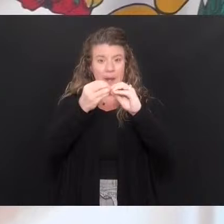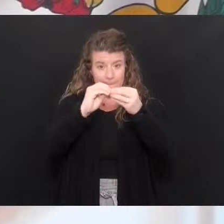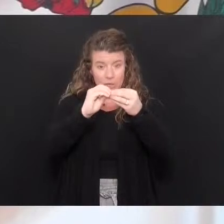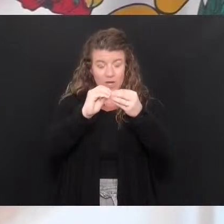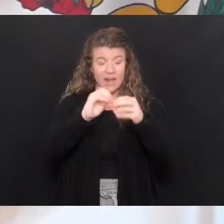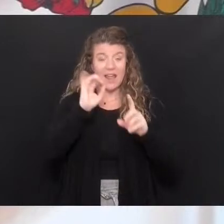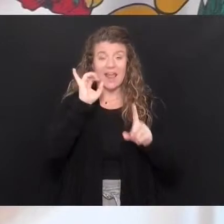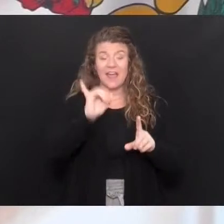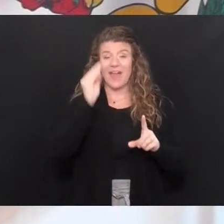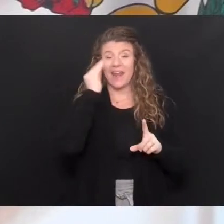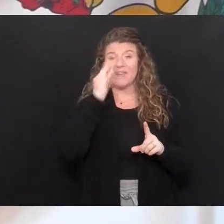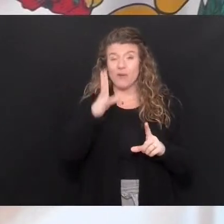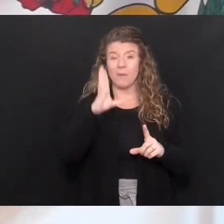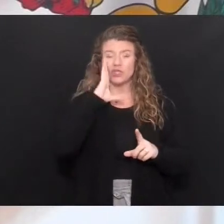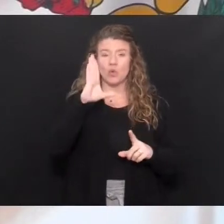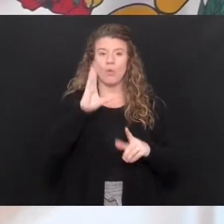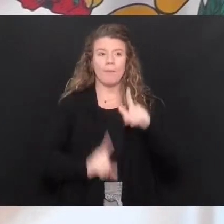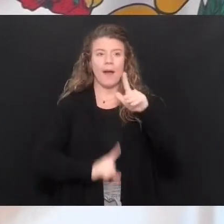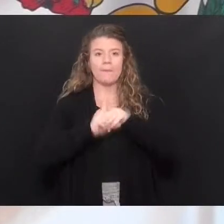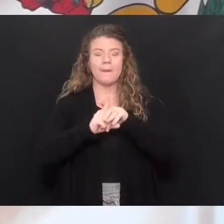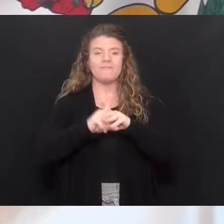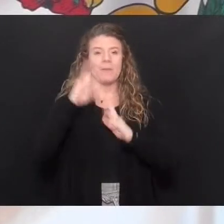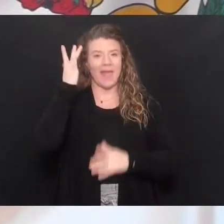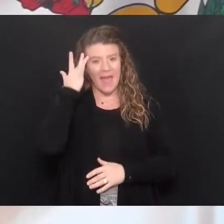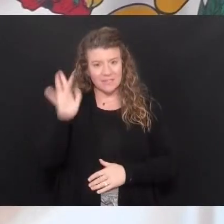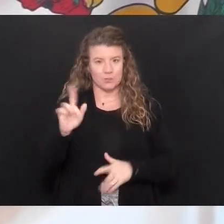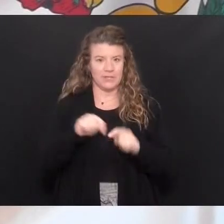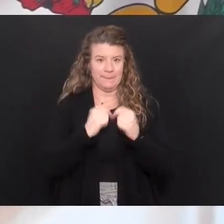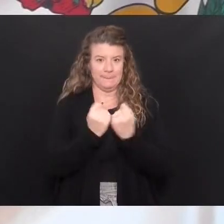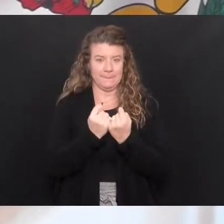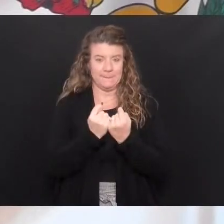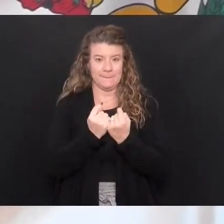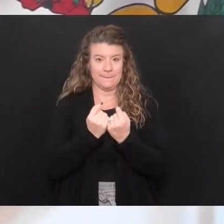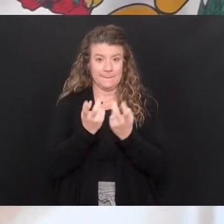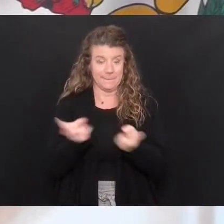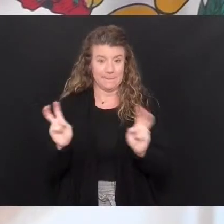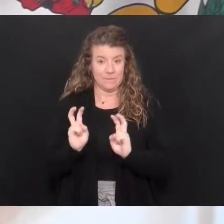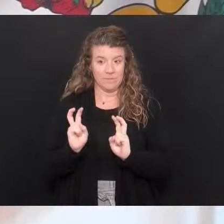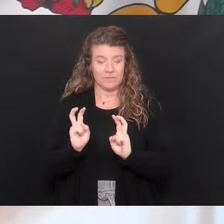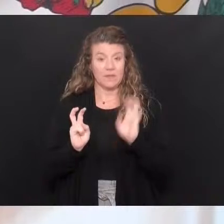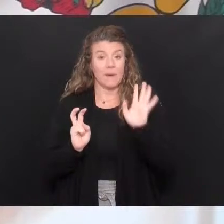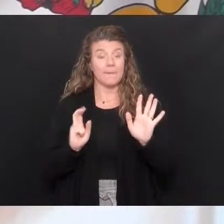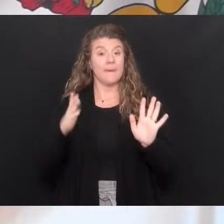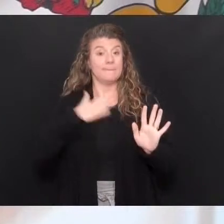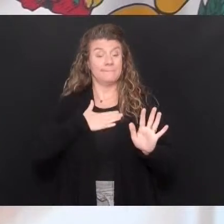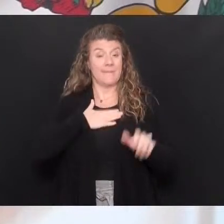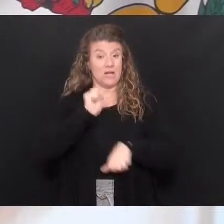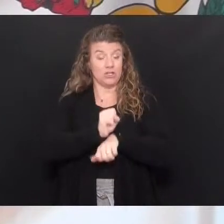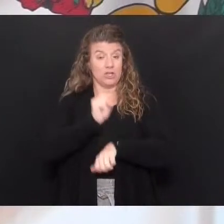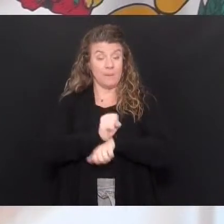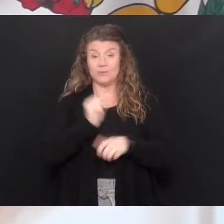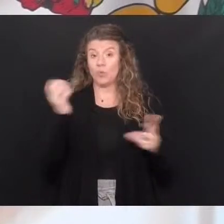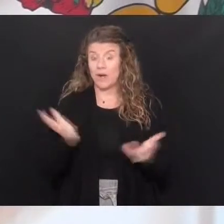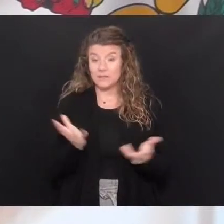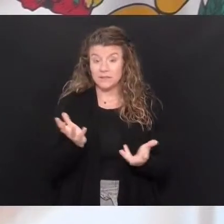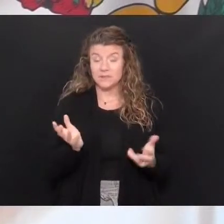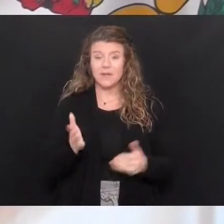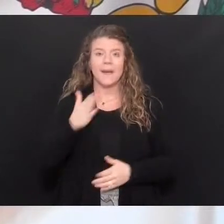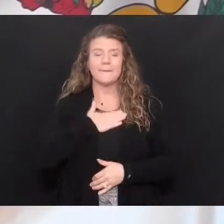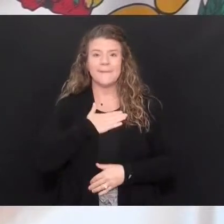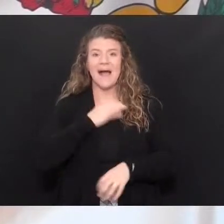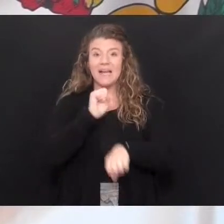information is going to come from the experts. But what is my job? My job is to